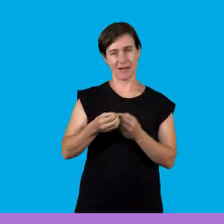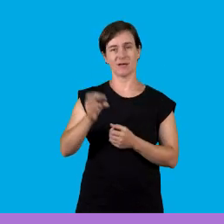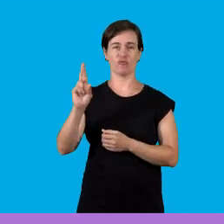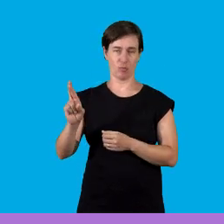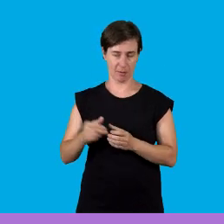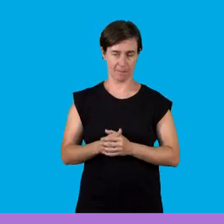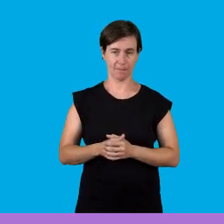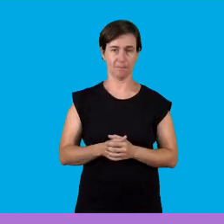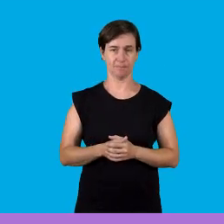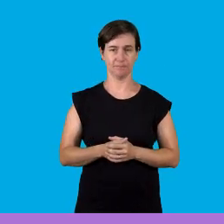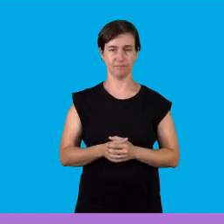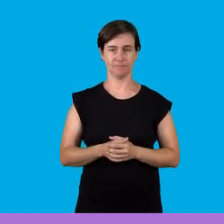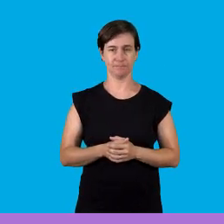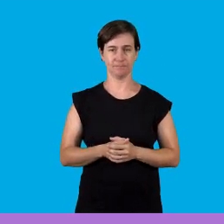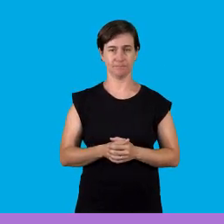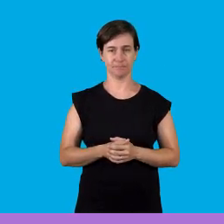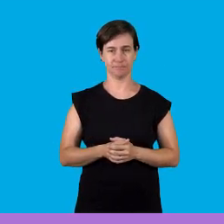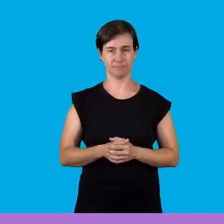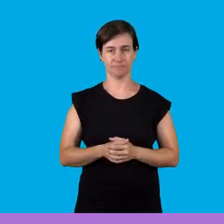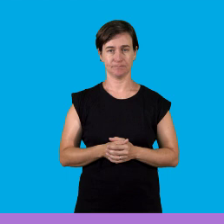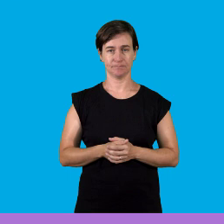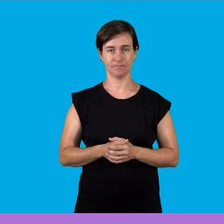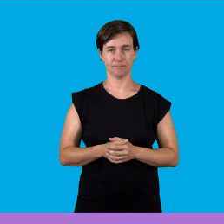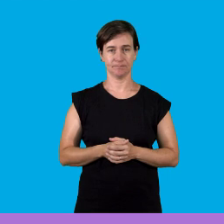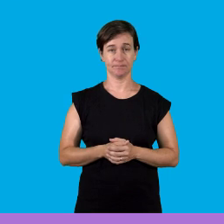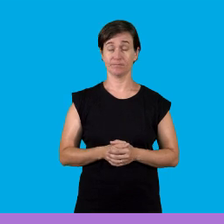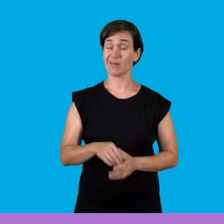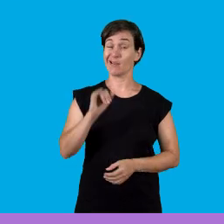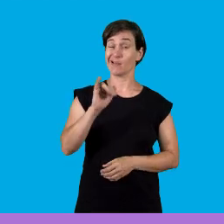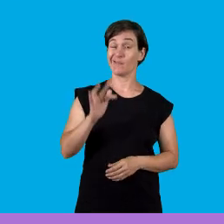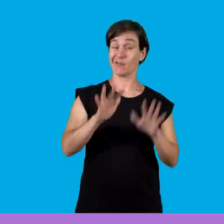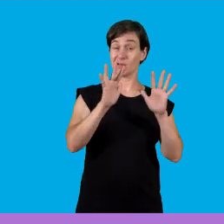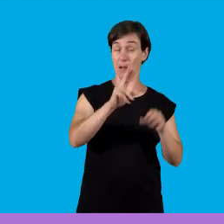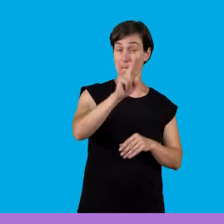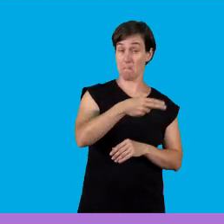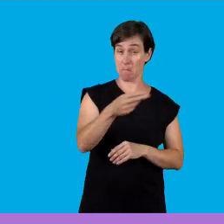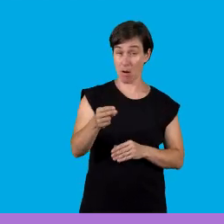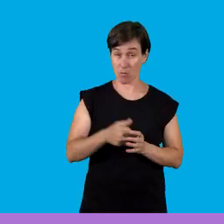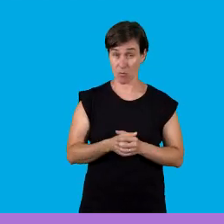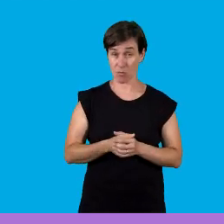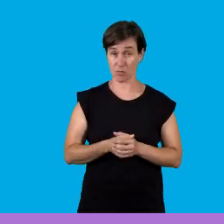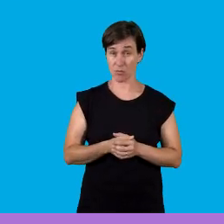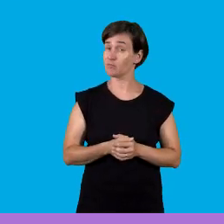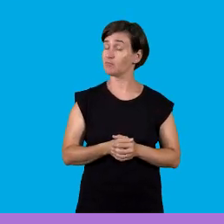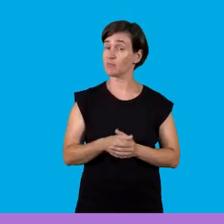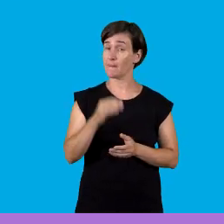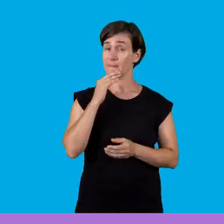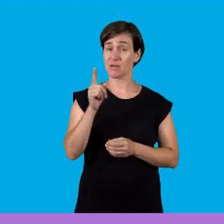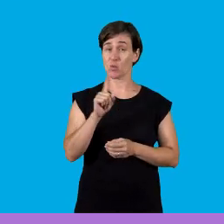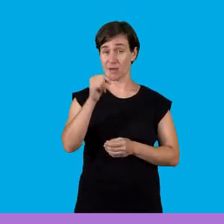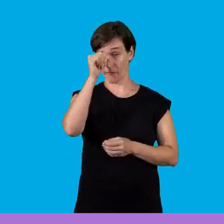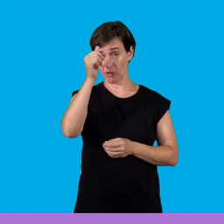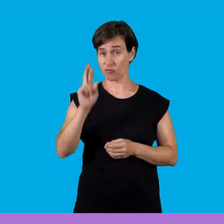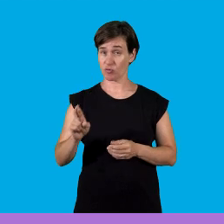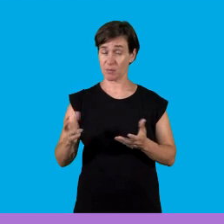I agree, 90 Indian rupees. Right? So I have 10 pounds. How many rupees will that